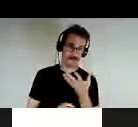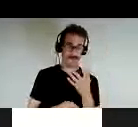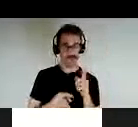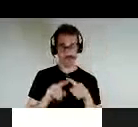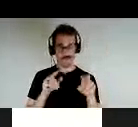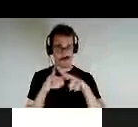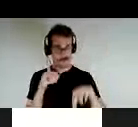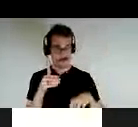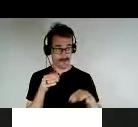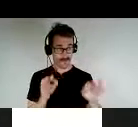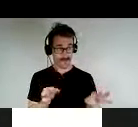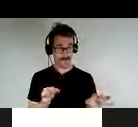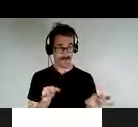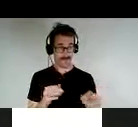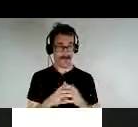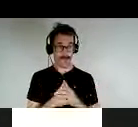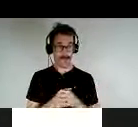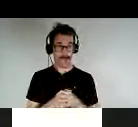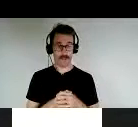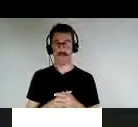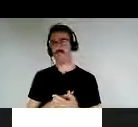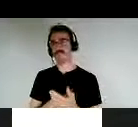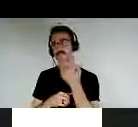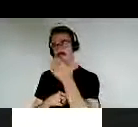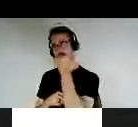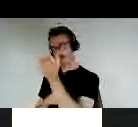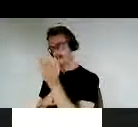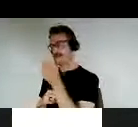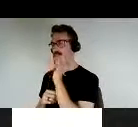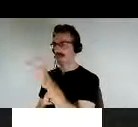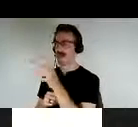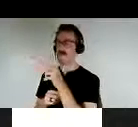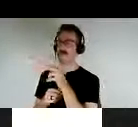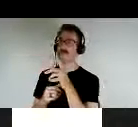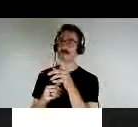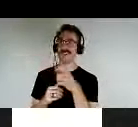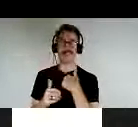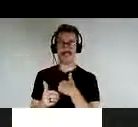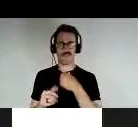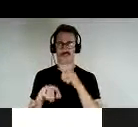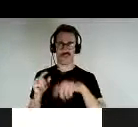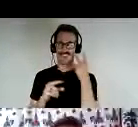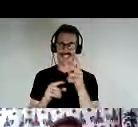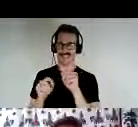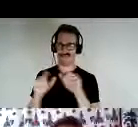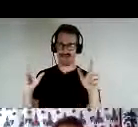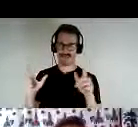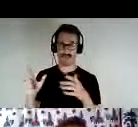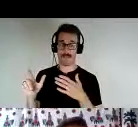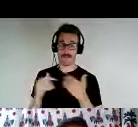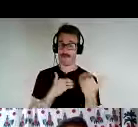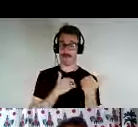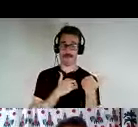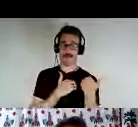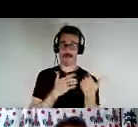That would be great. That's a great idea. Thank you, Anthony. And I apologize, Anthony. It's on me.